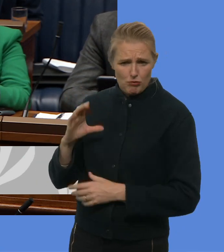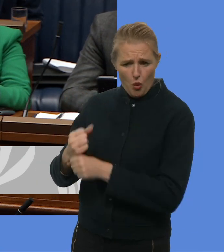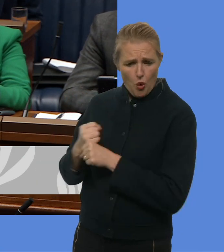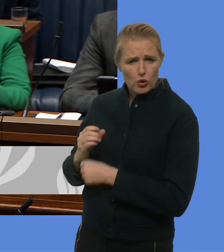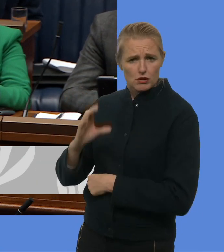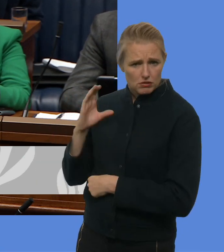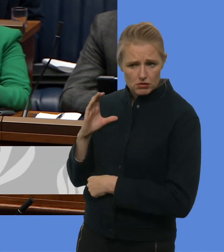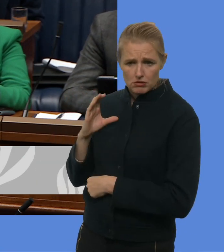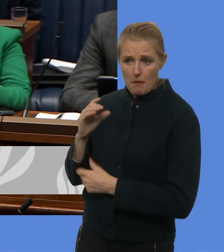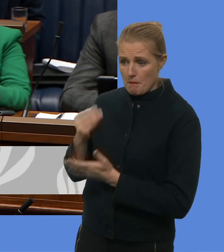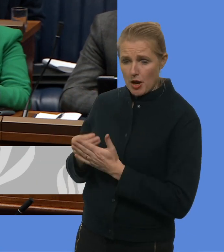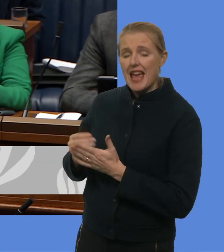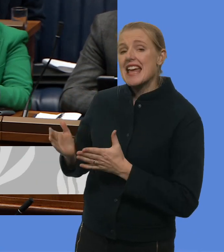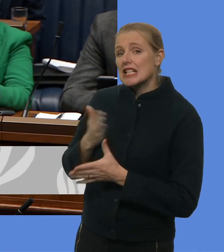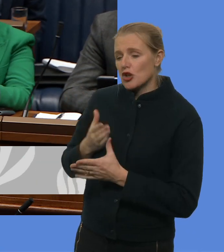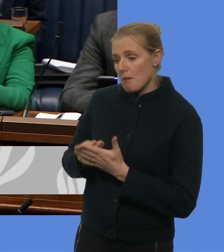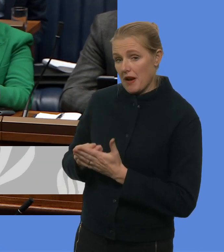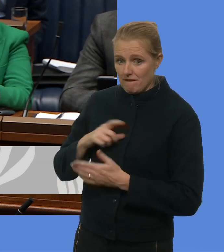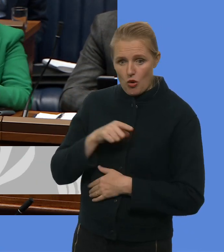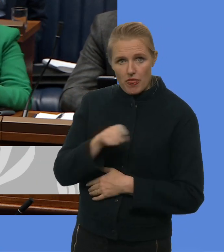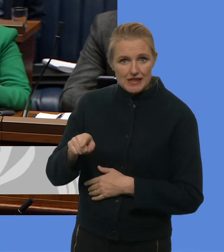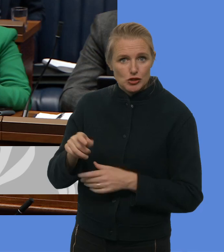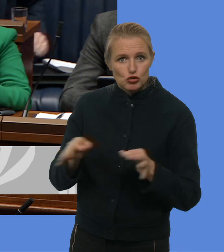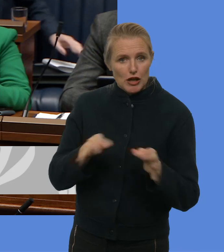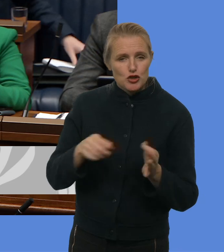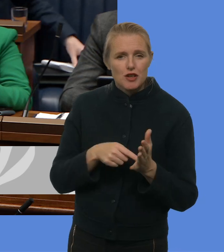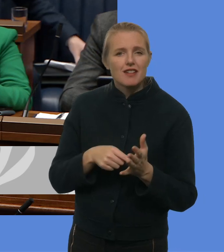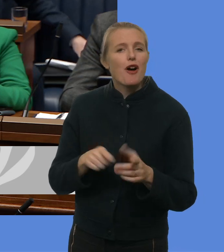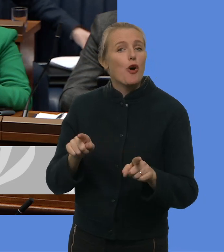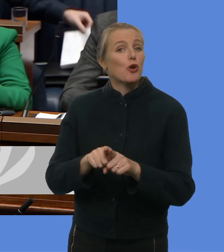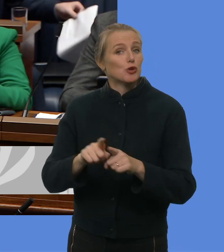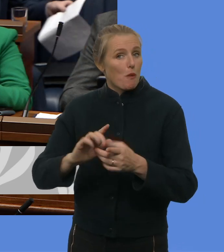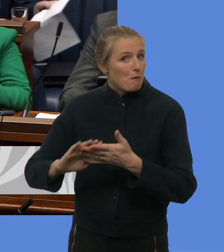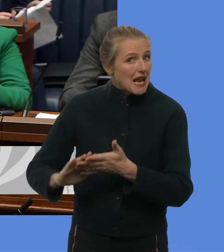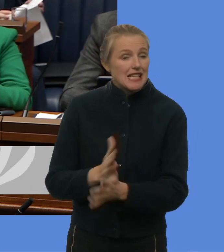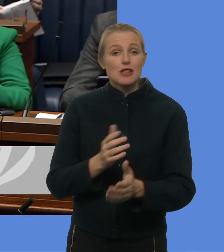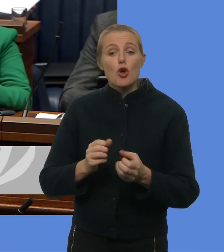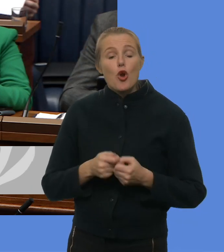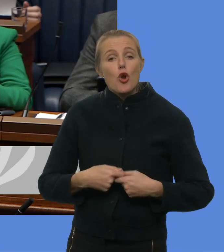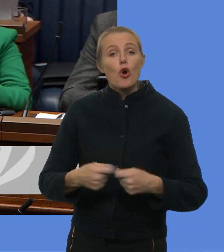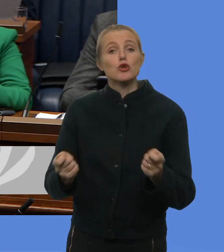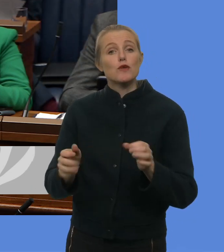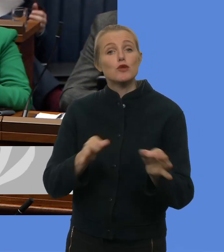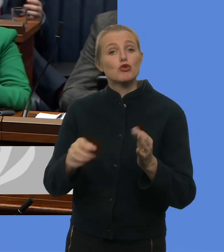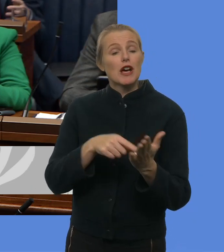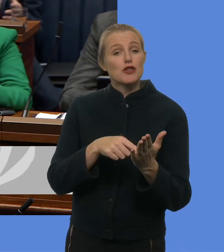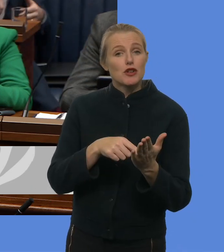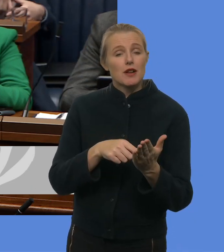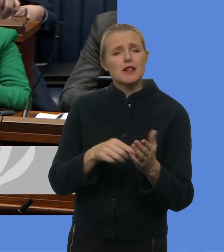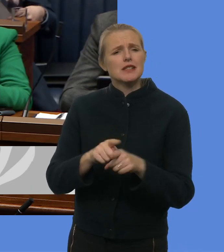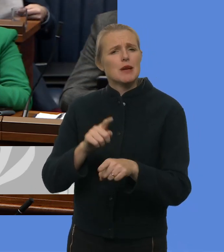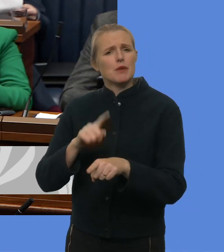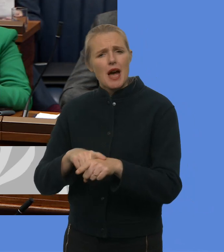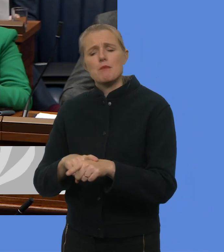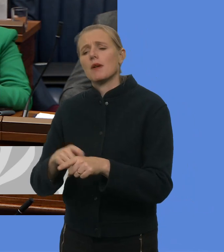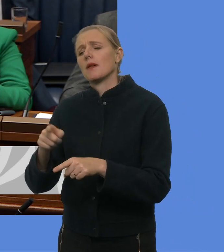initial amount of money. I was also particularly pleased that our launch of that strategy coincided with the joint strategies